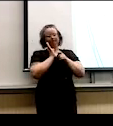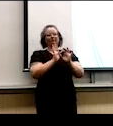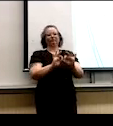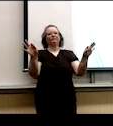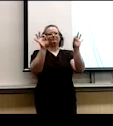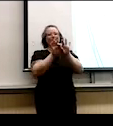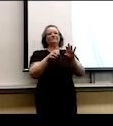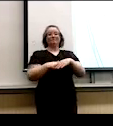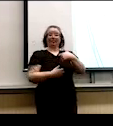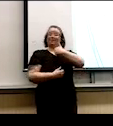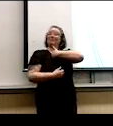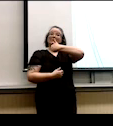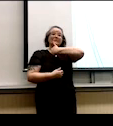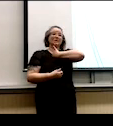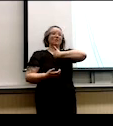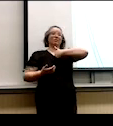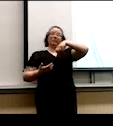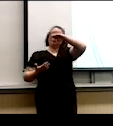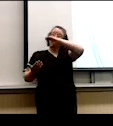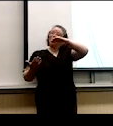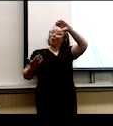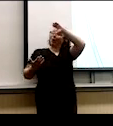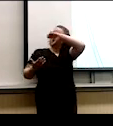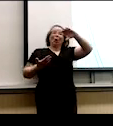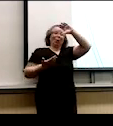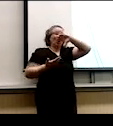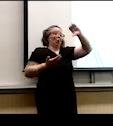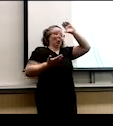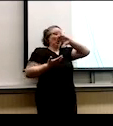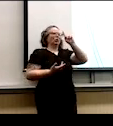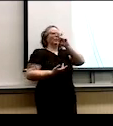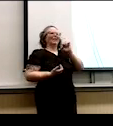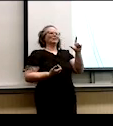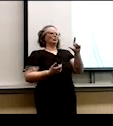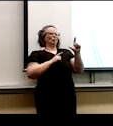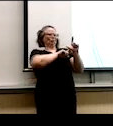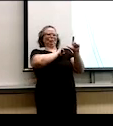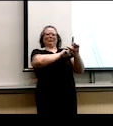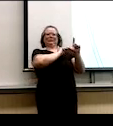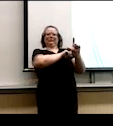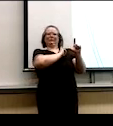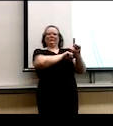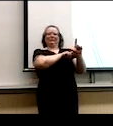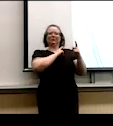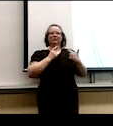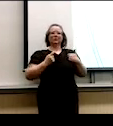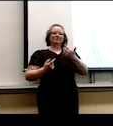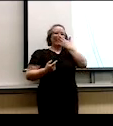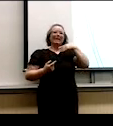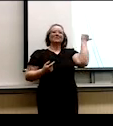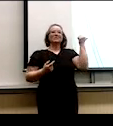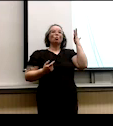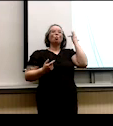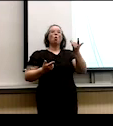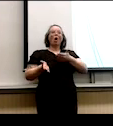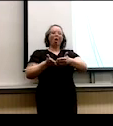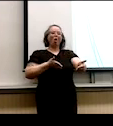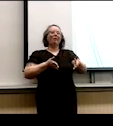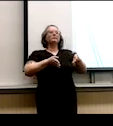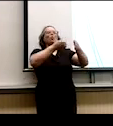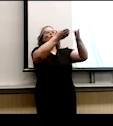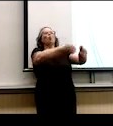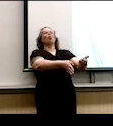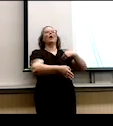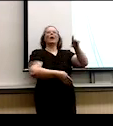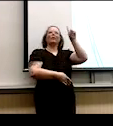best tool, because there's a ceiling effect. The test is too hard. And I have my residents and students